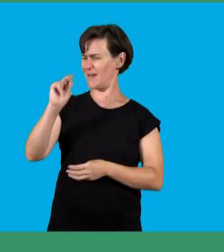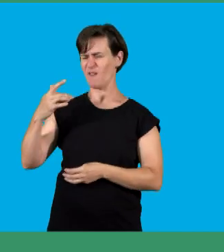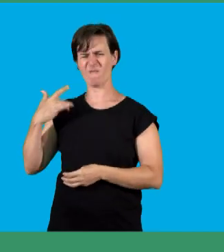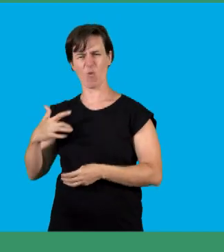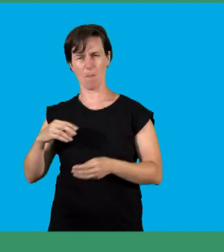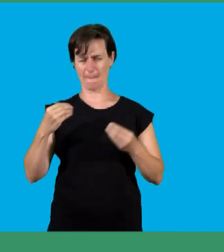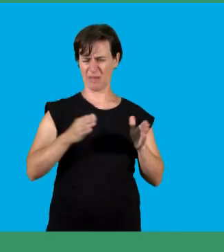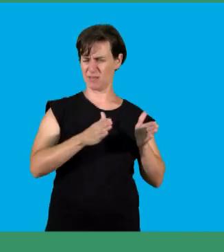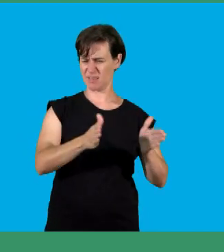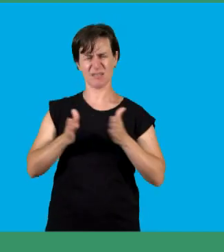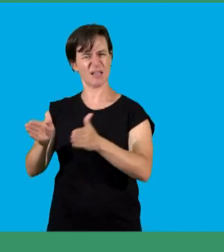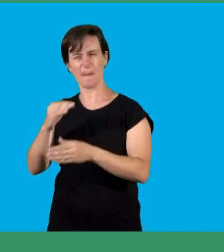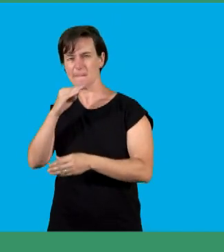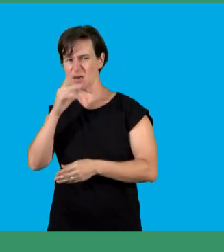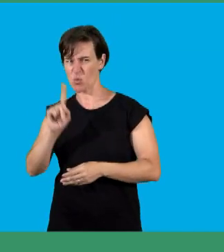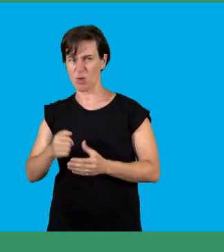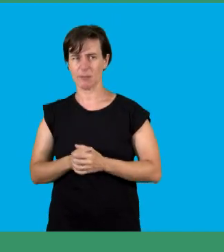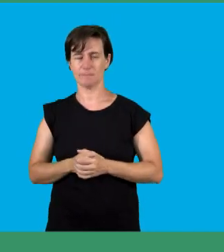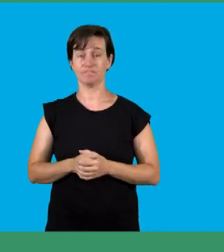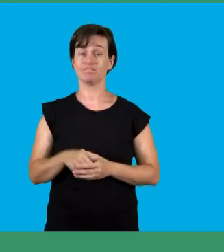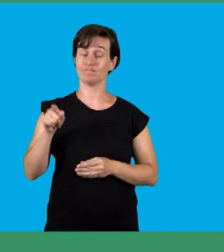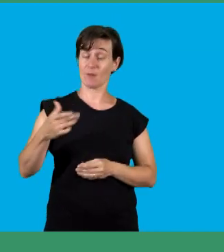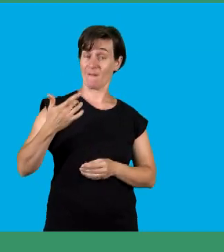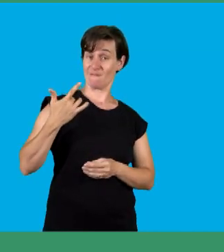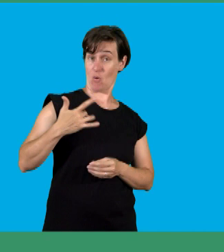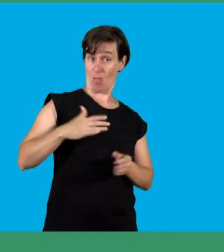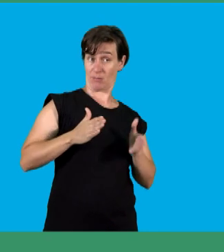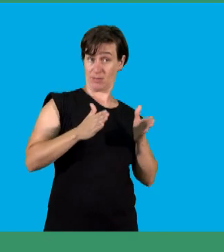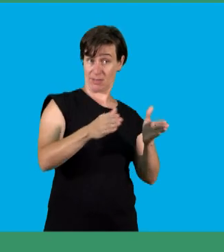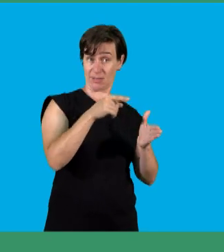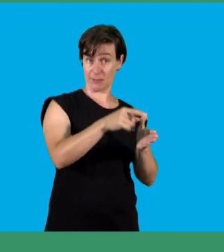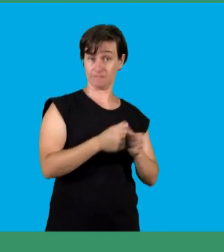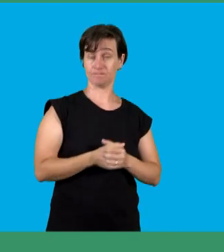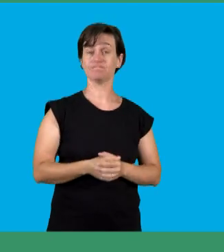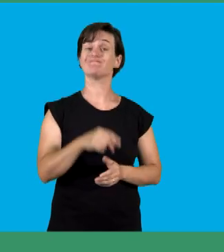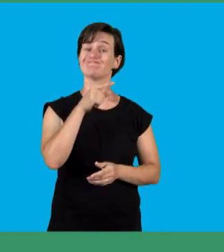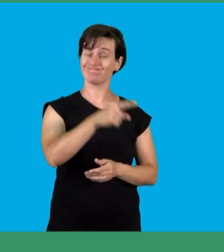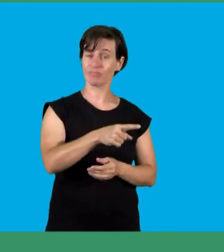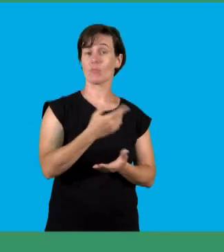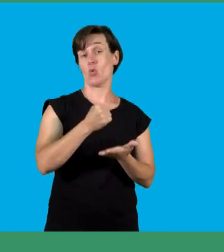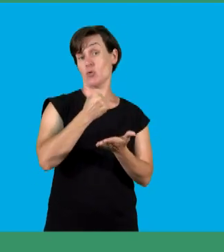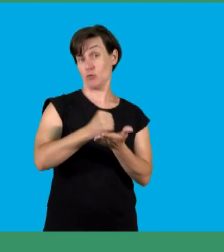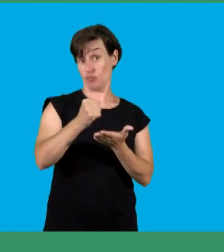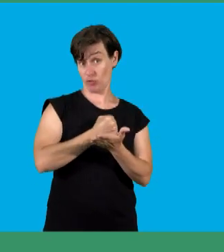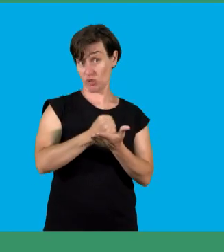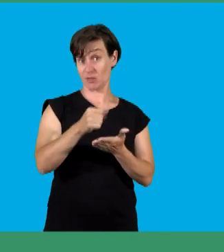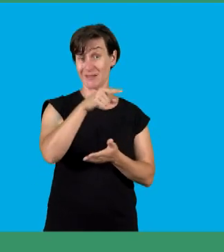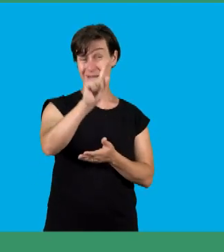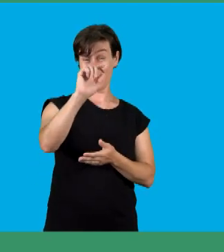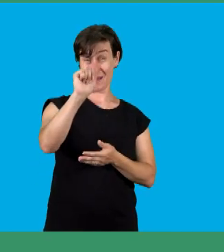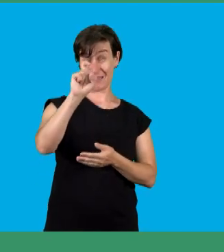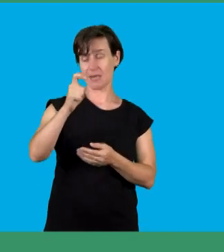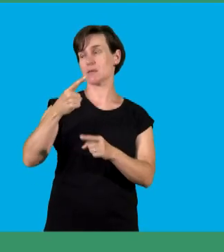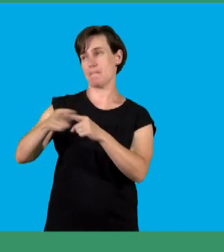formal and informal sectors. So we'll start with the meaning of formal sector. Businesses in the formal sector